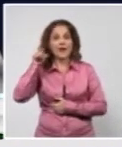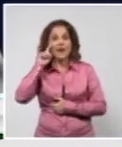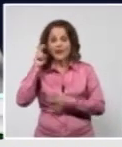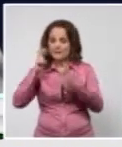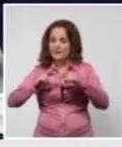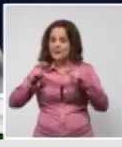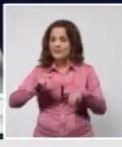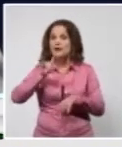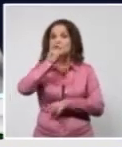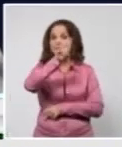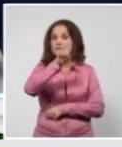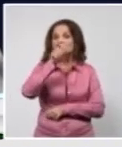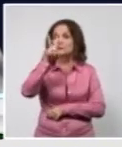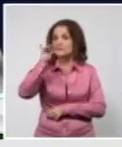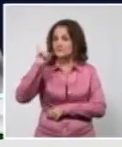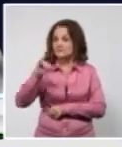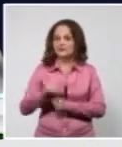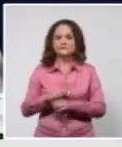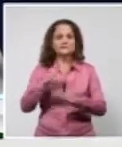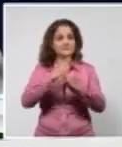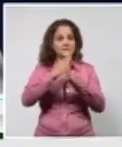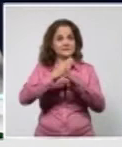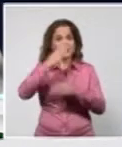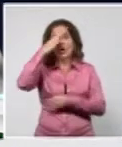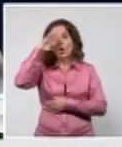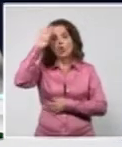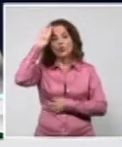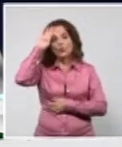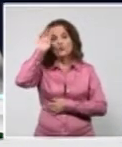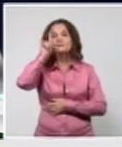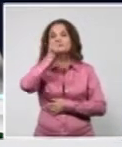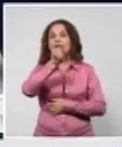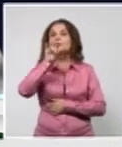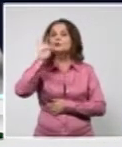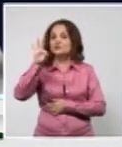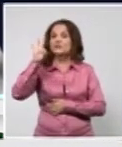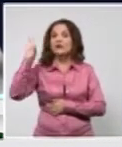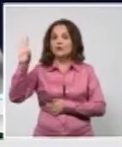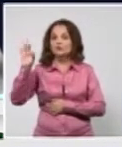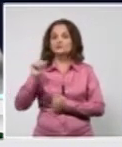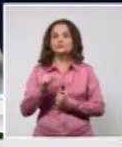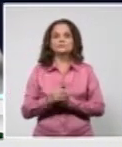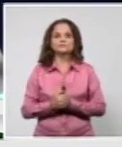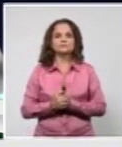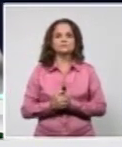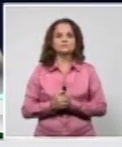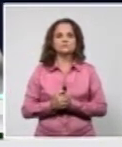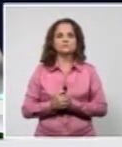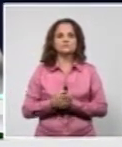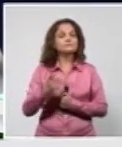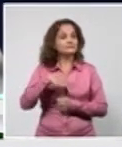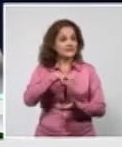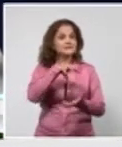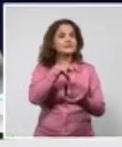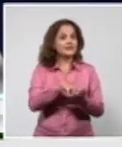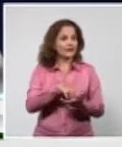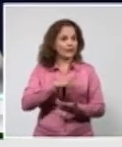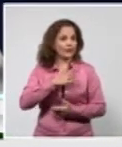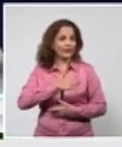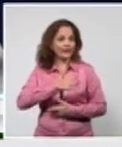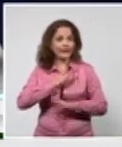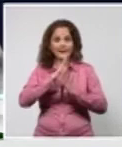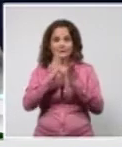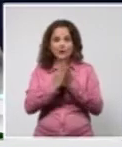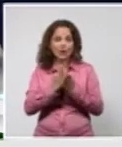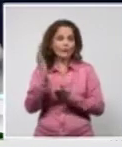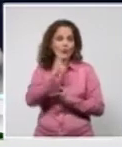562 samples were processed in the Genetic Engineering and Biotechnology Lab, 420 in Hermanos Amejeiras Hospital,